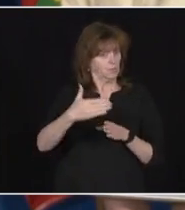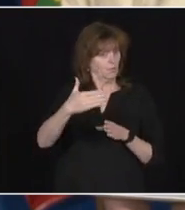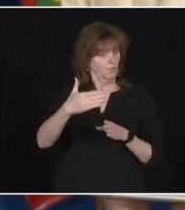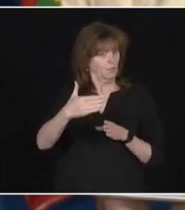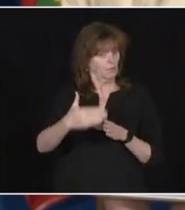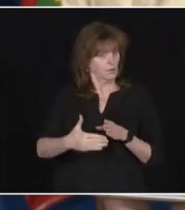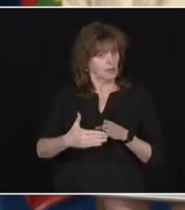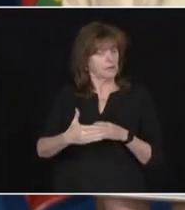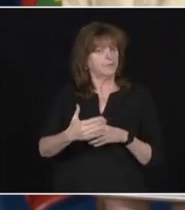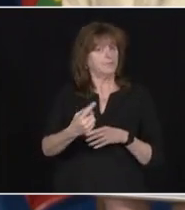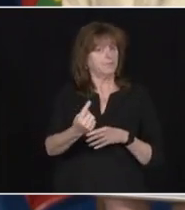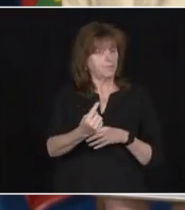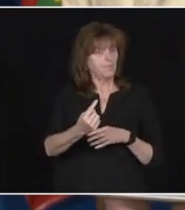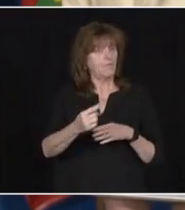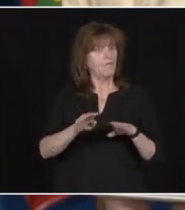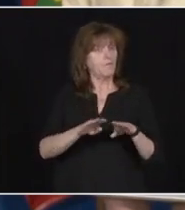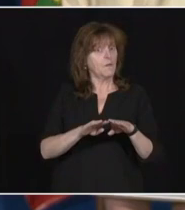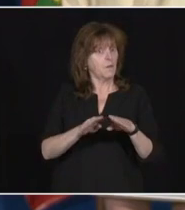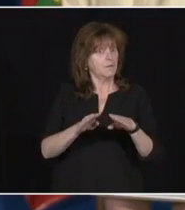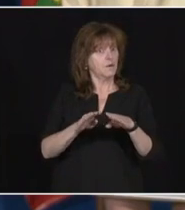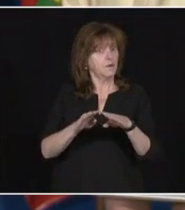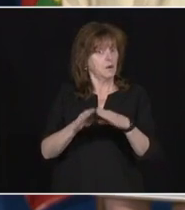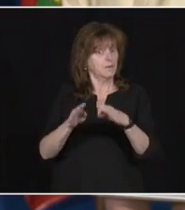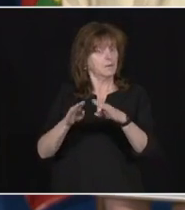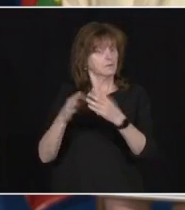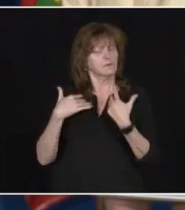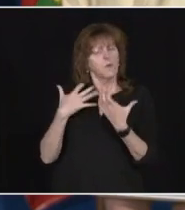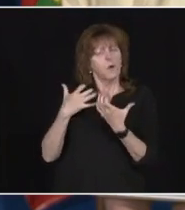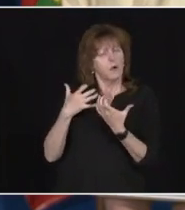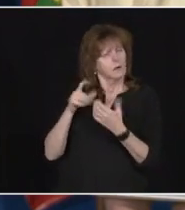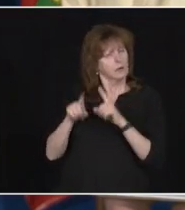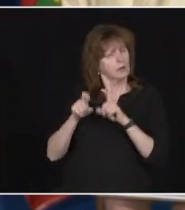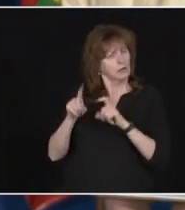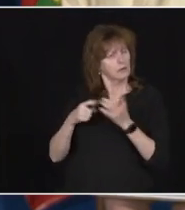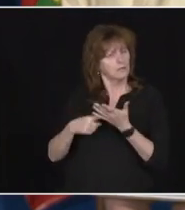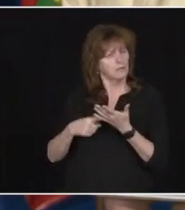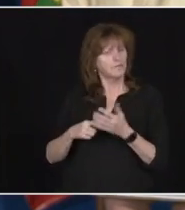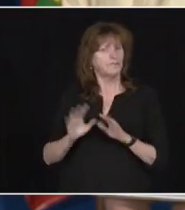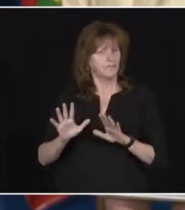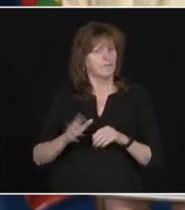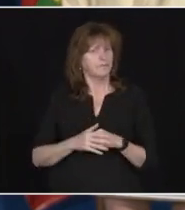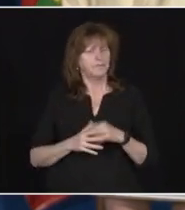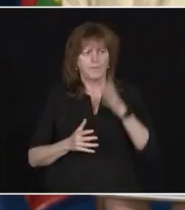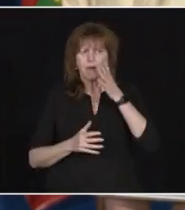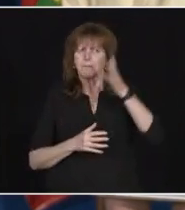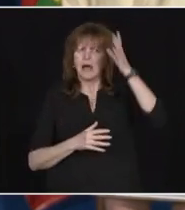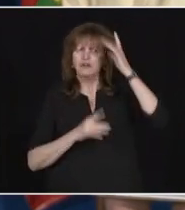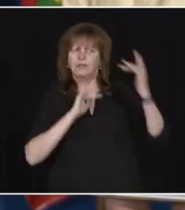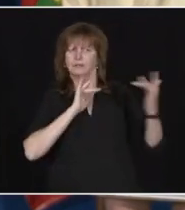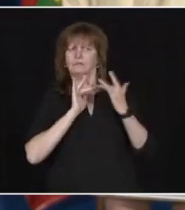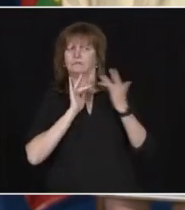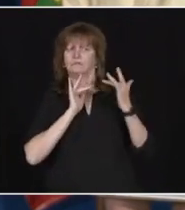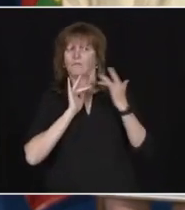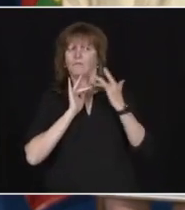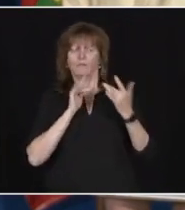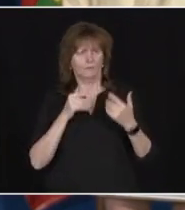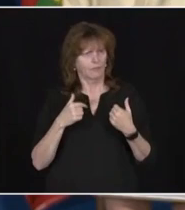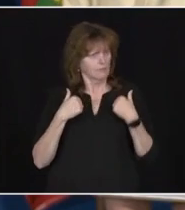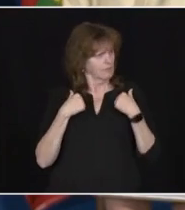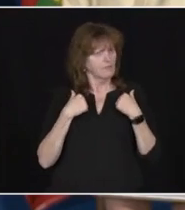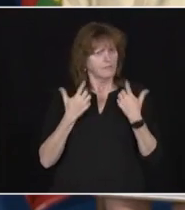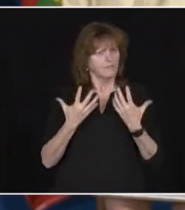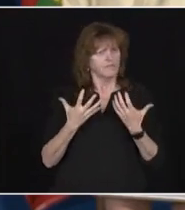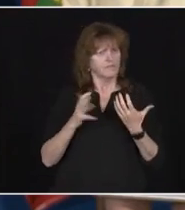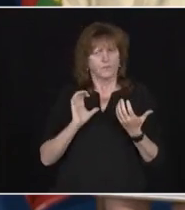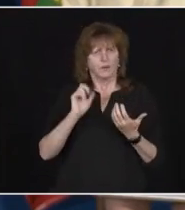these restrictions. I've been getting a lot of messages from parents who say they are eager to go back to work, but logistically